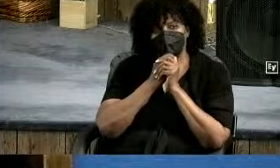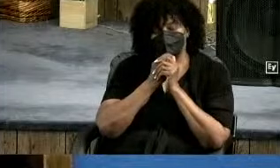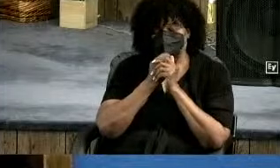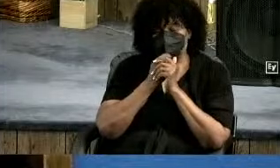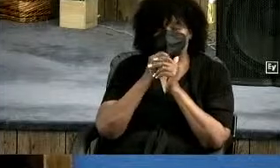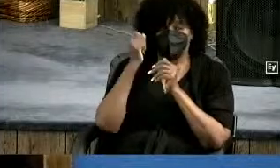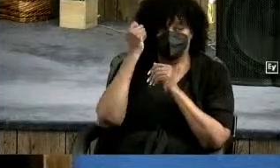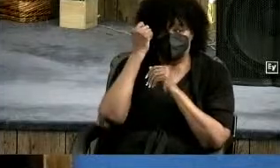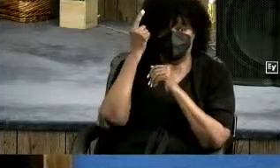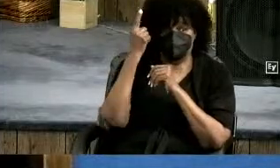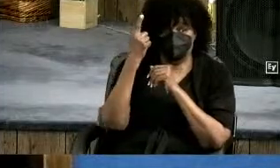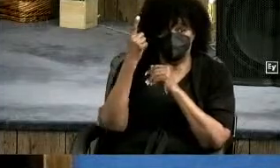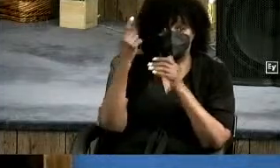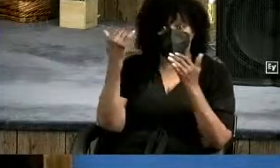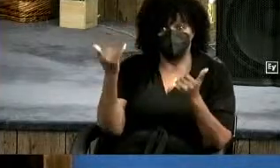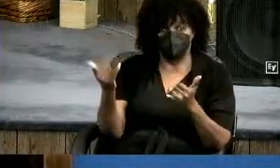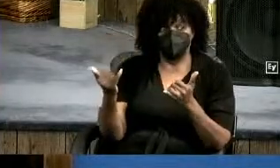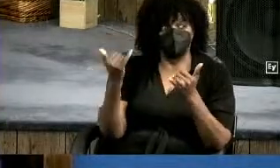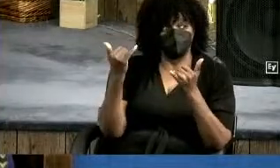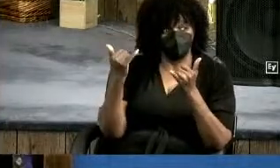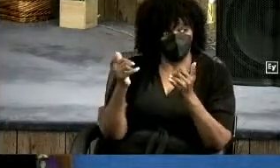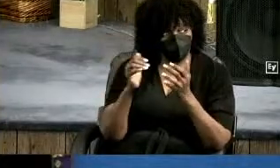Look, this is for you, because we got to go.